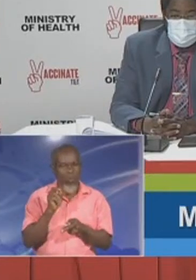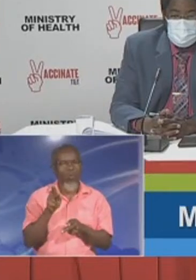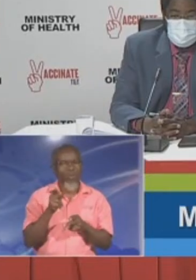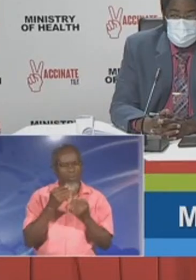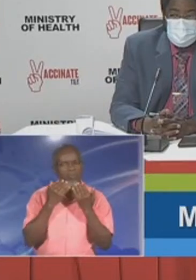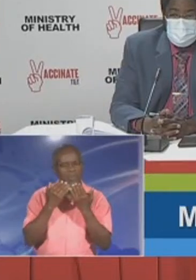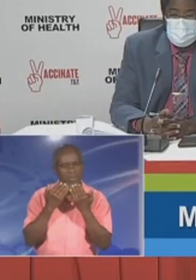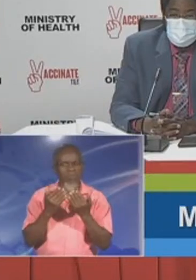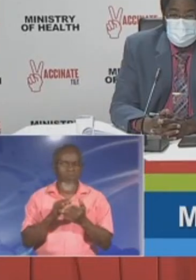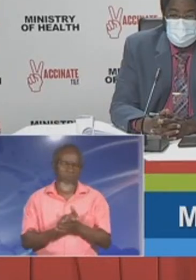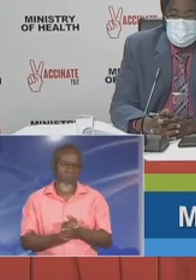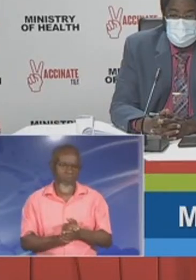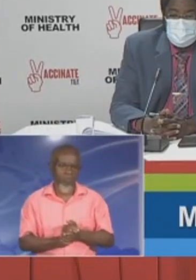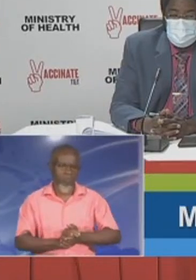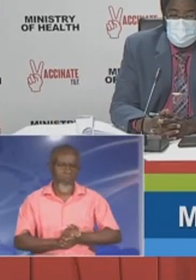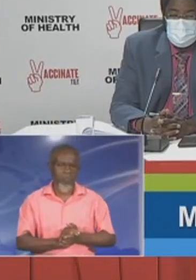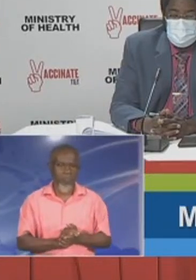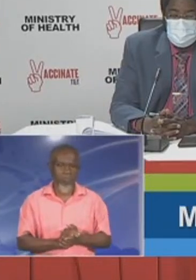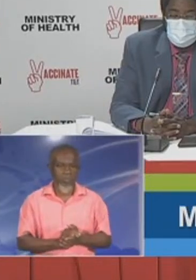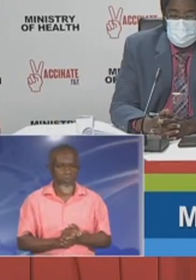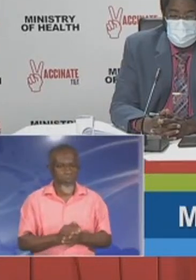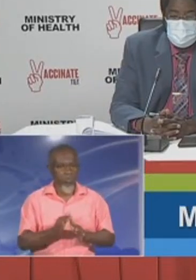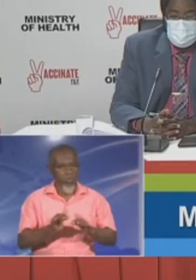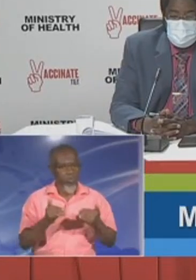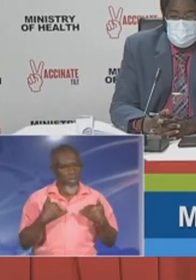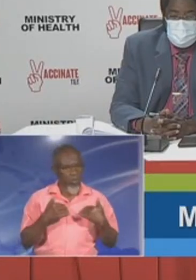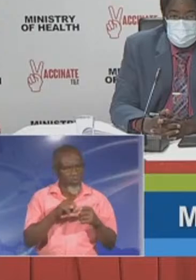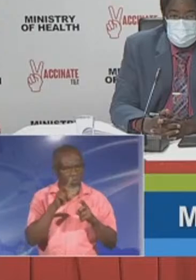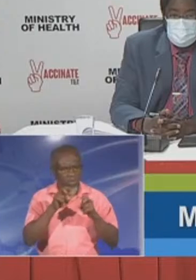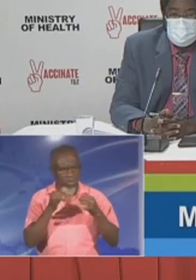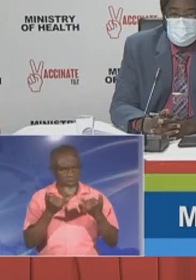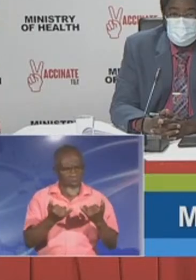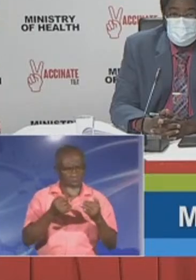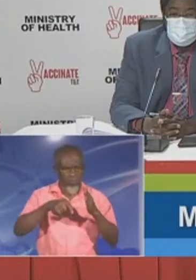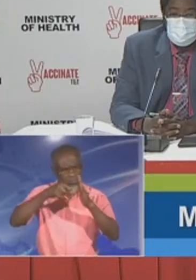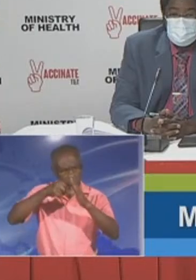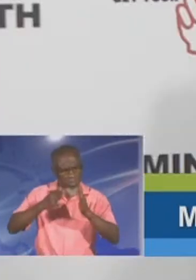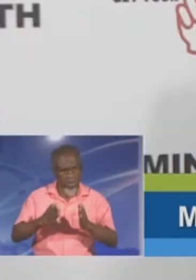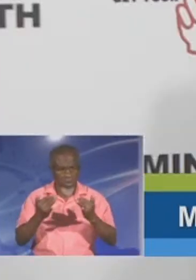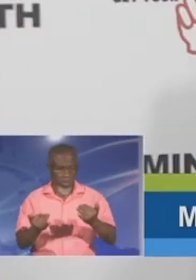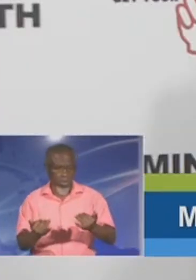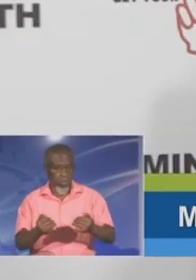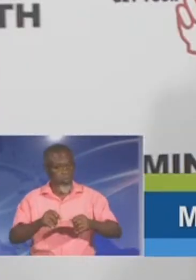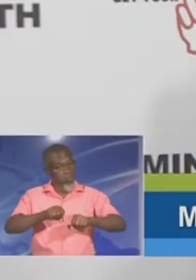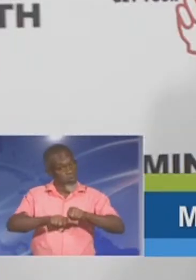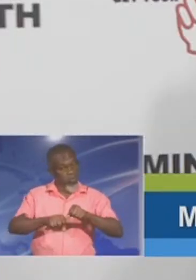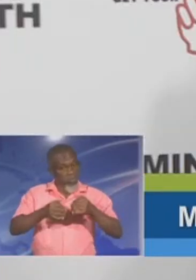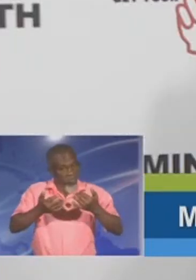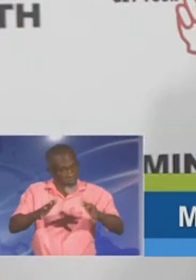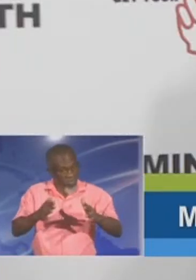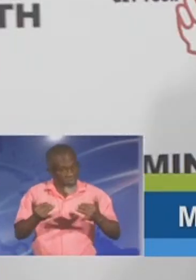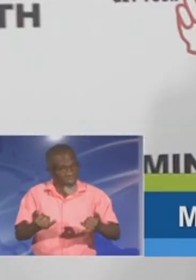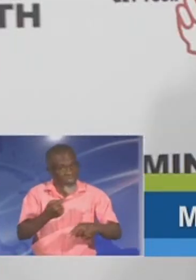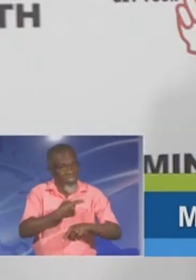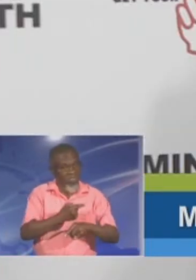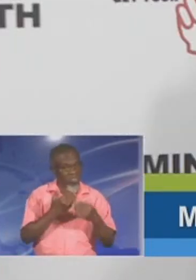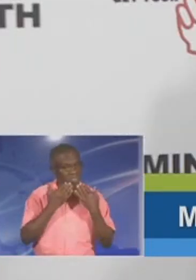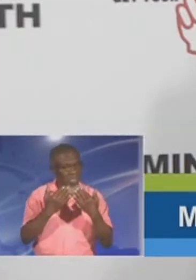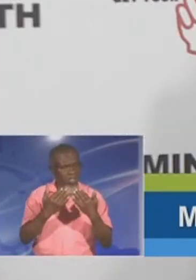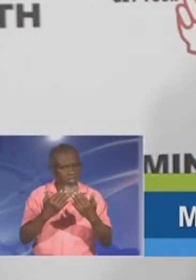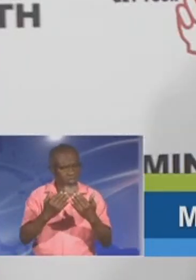have any more questions from the media at this time. And so we have come to the end. Thank you for joining us very much for